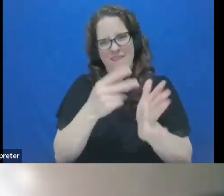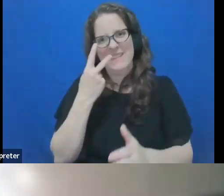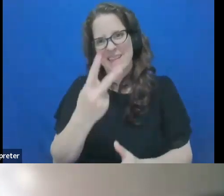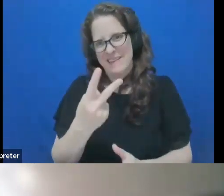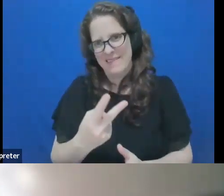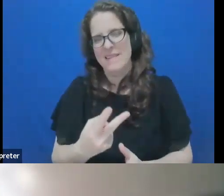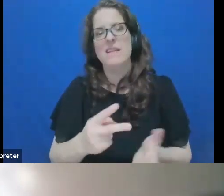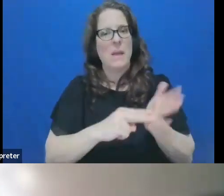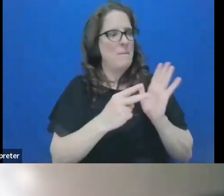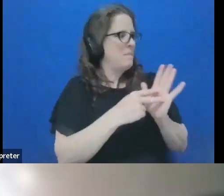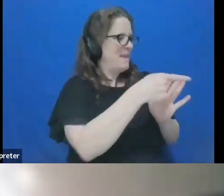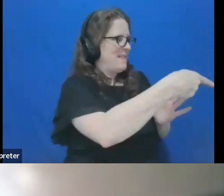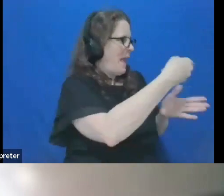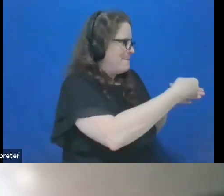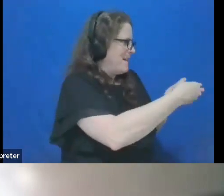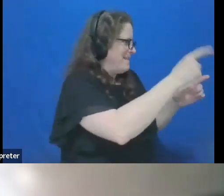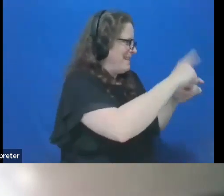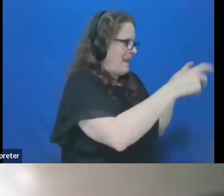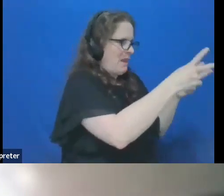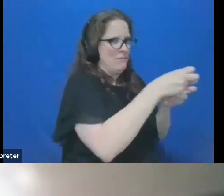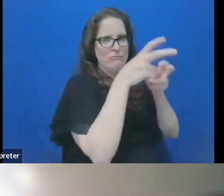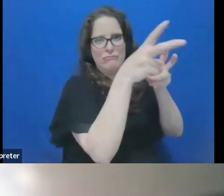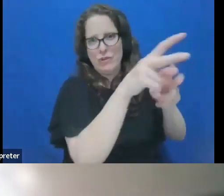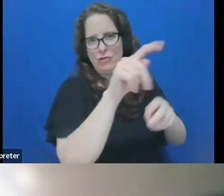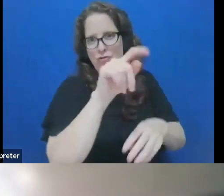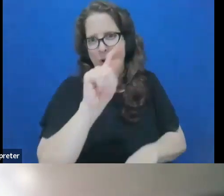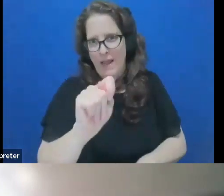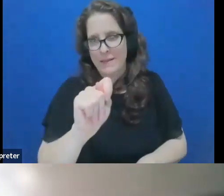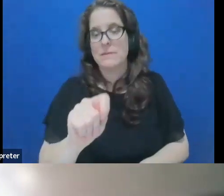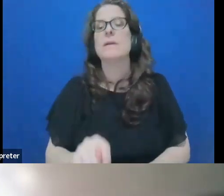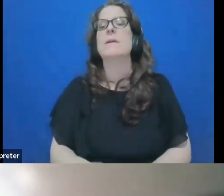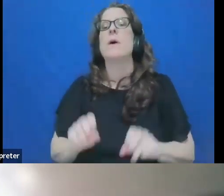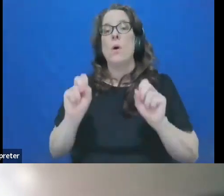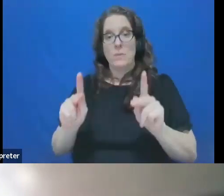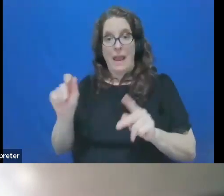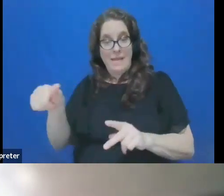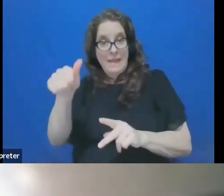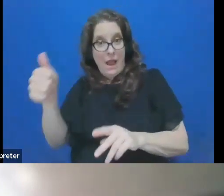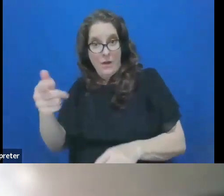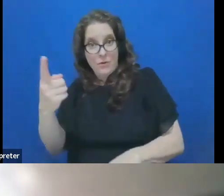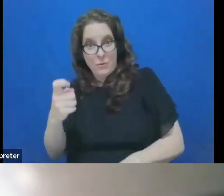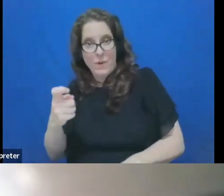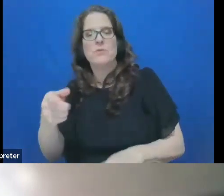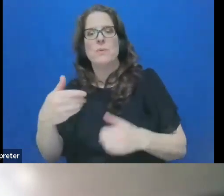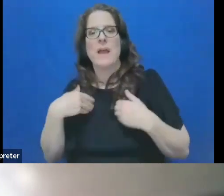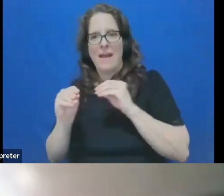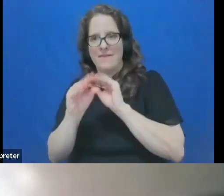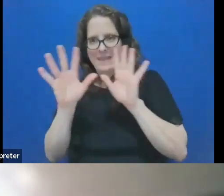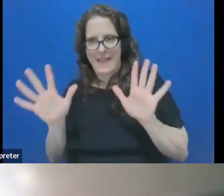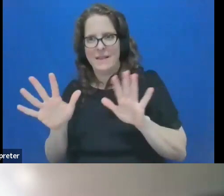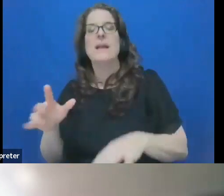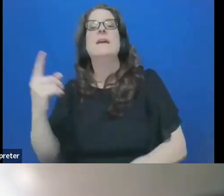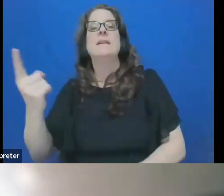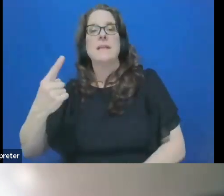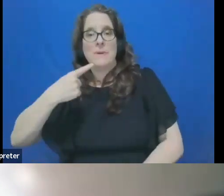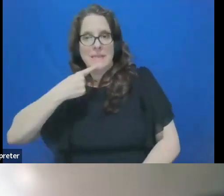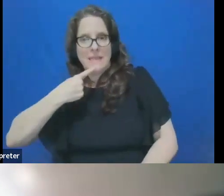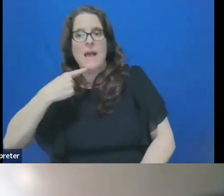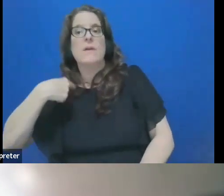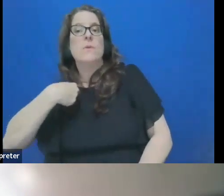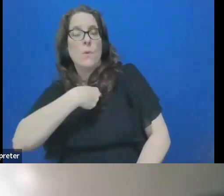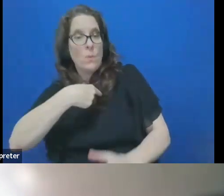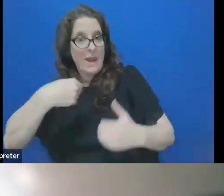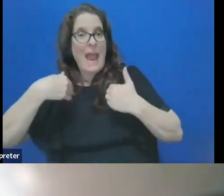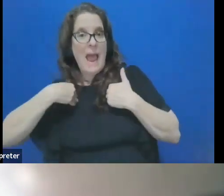Okay, thank you. So we did get clarification on Steve's question. So we have a family trust established in another country. Our special needs